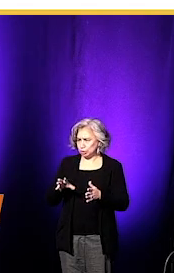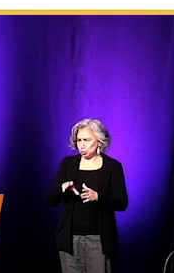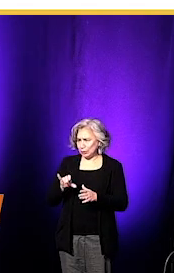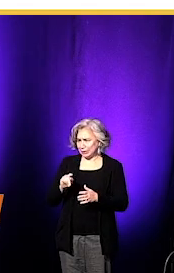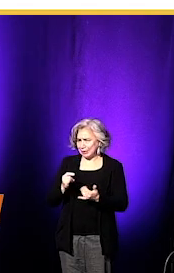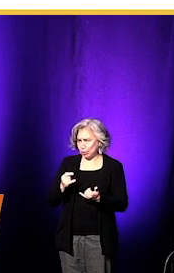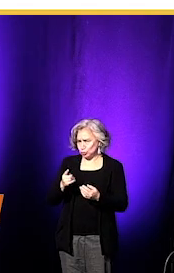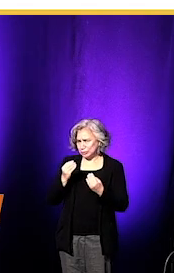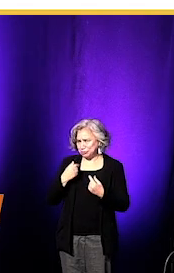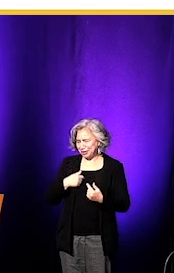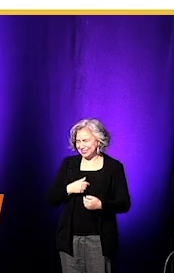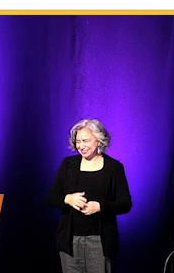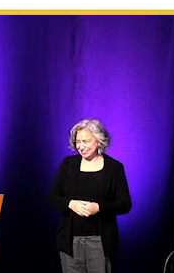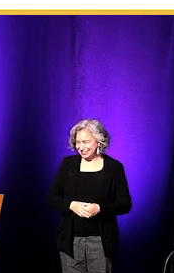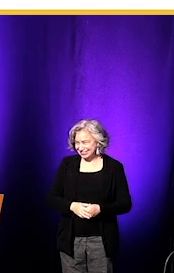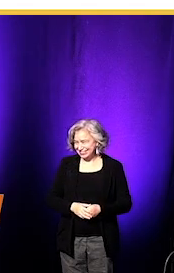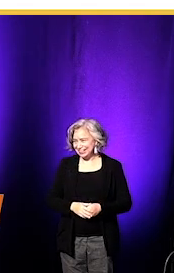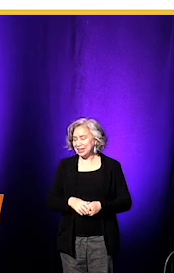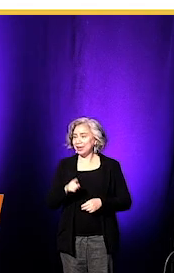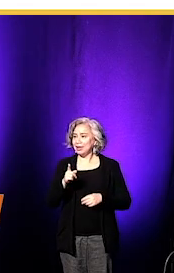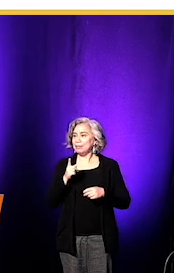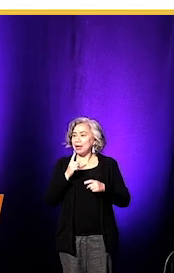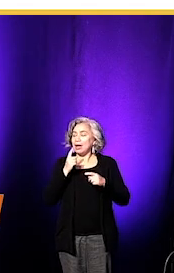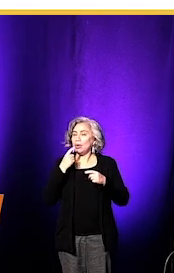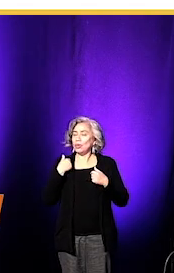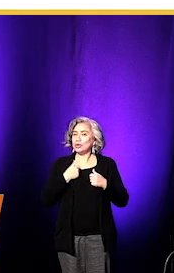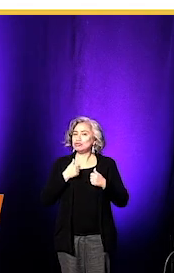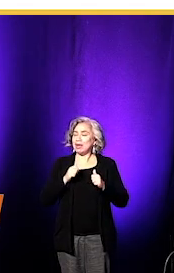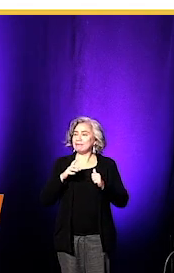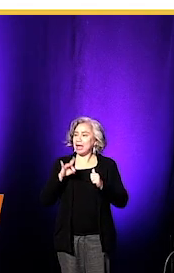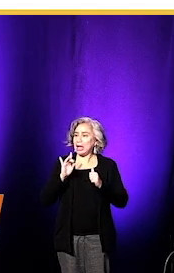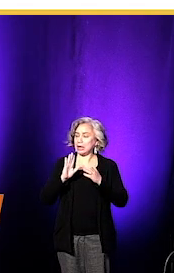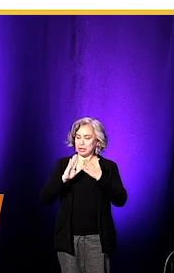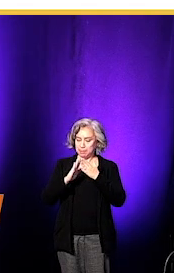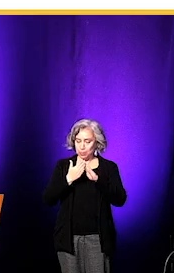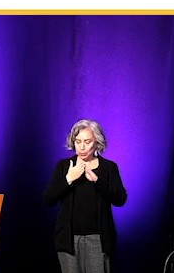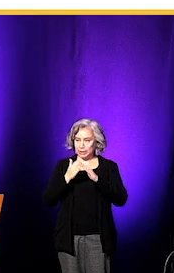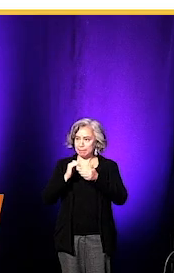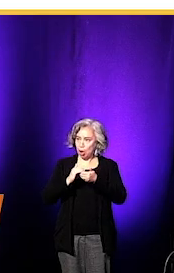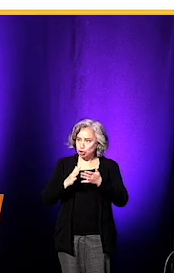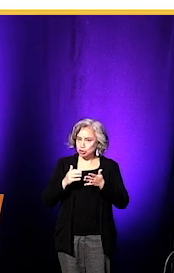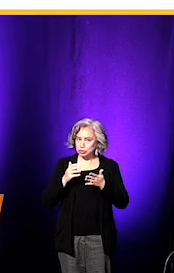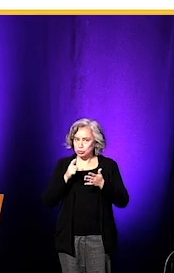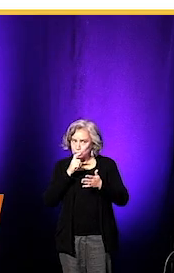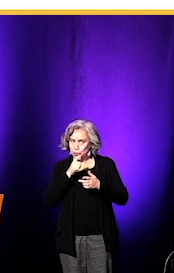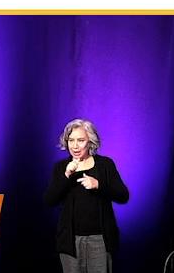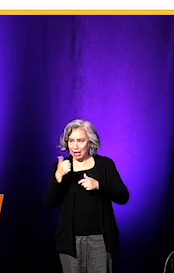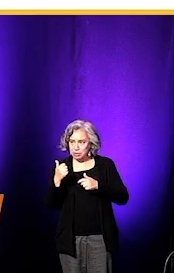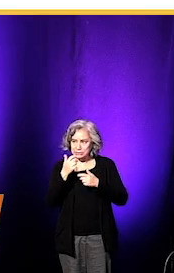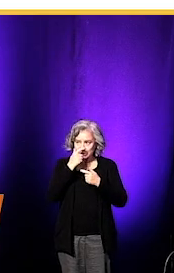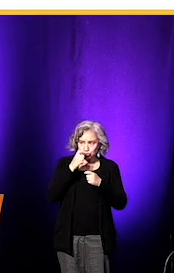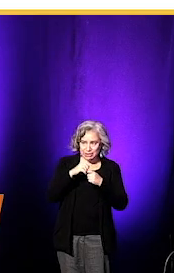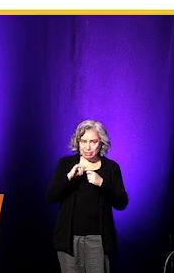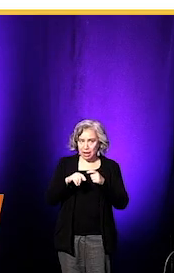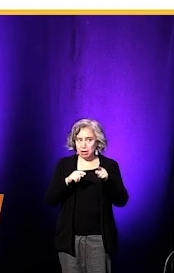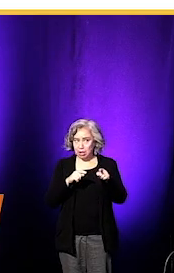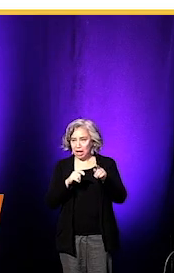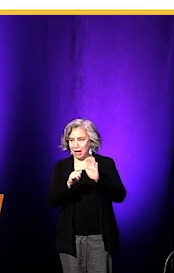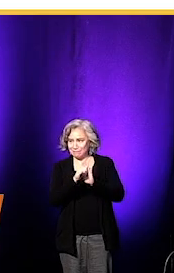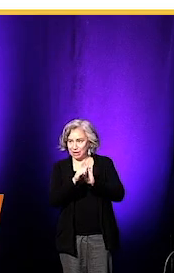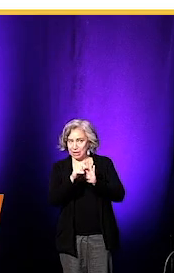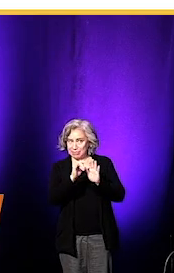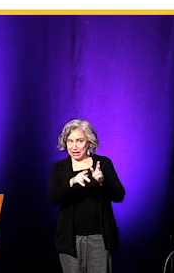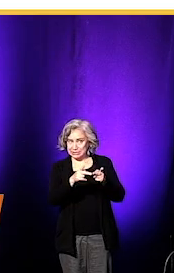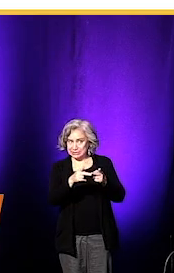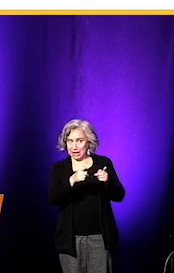us there, it's also trying to find community partners who are interested in that kind of work too, and trying to go to those sites where they have those protections in